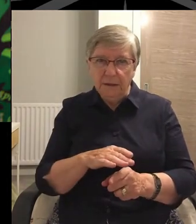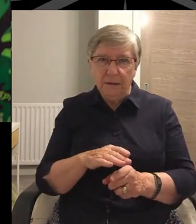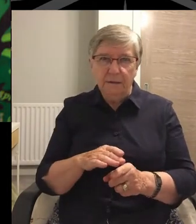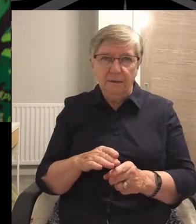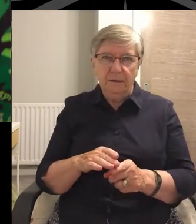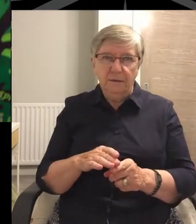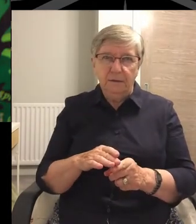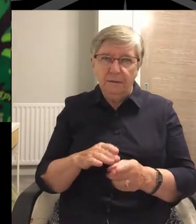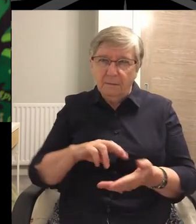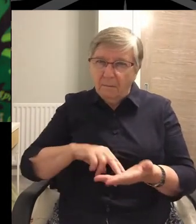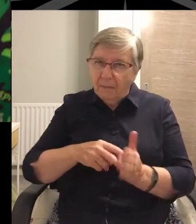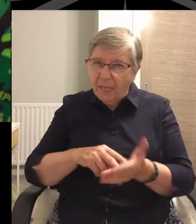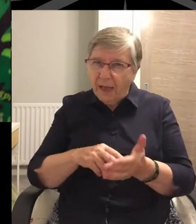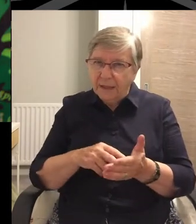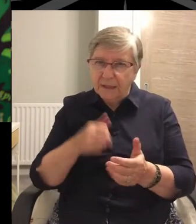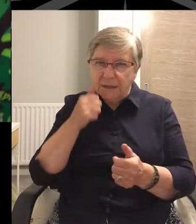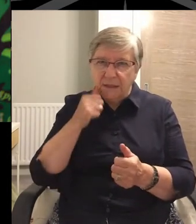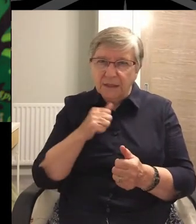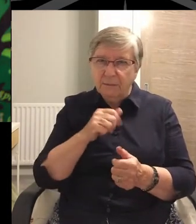to us.